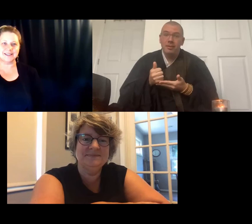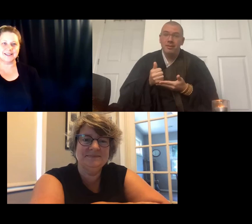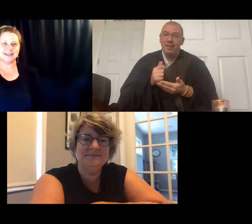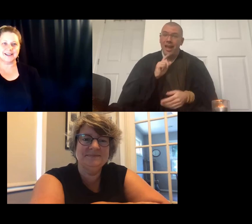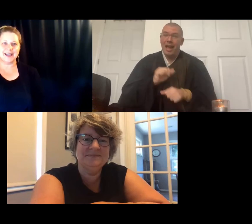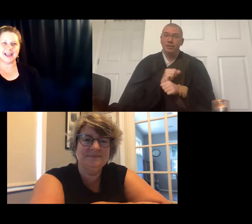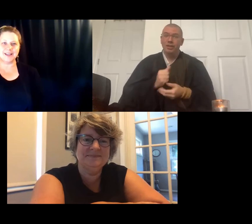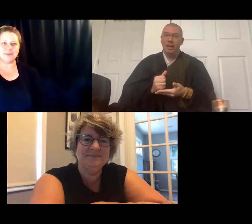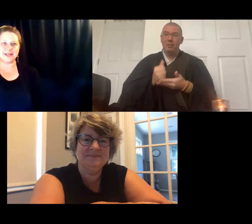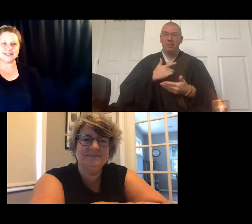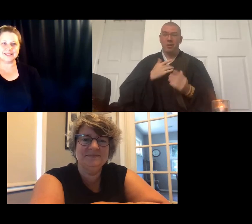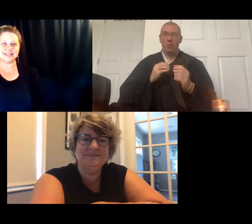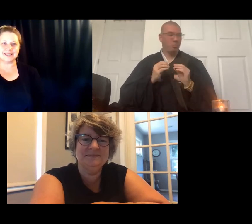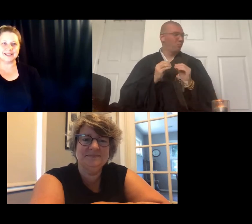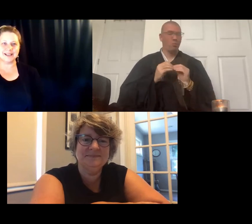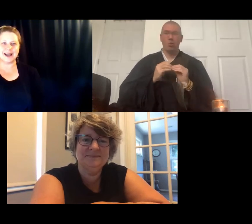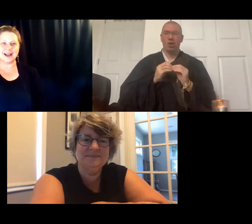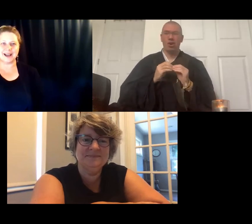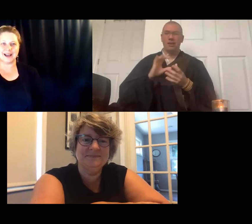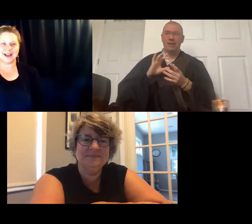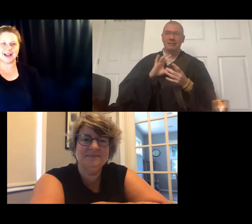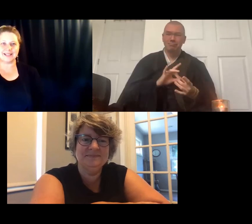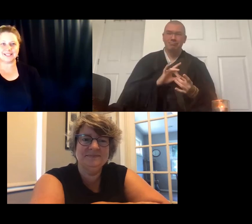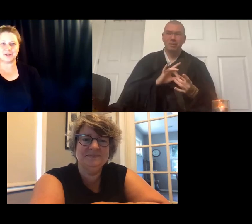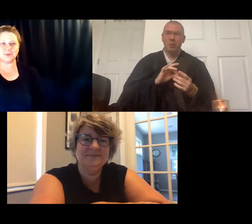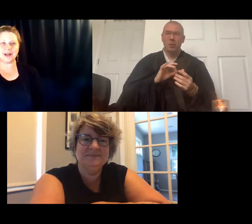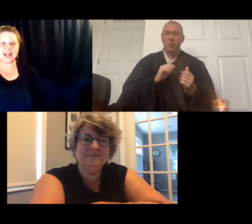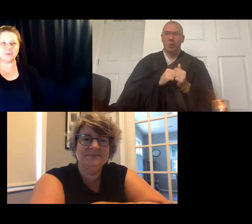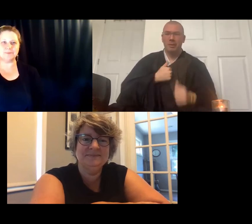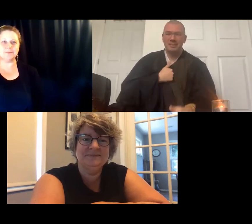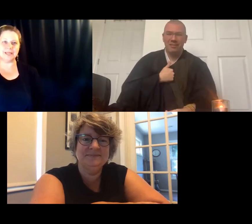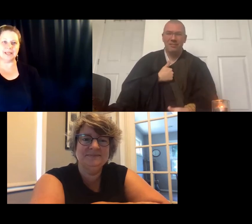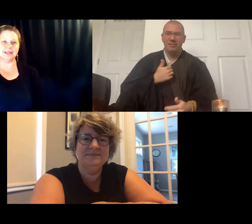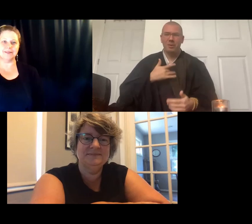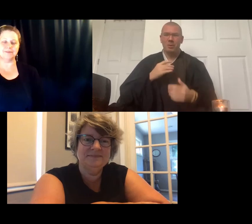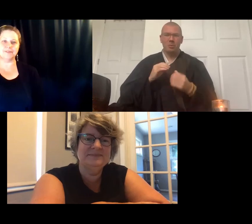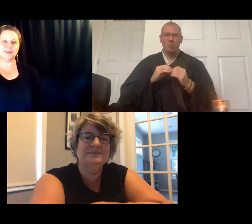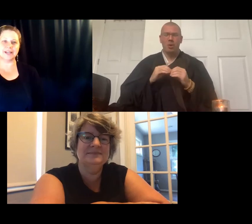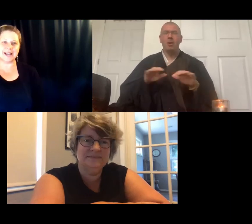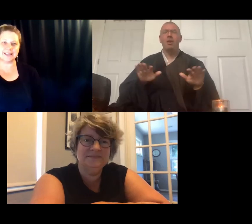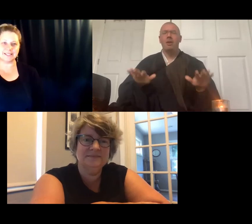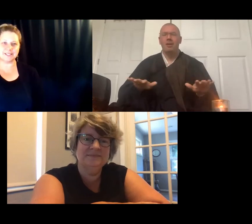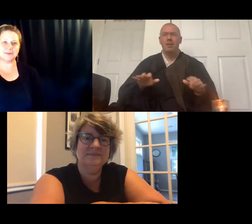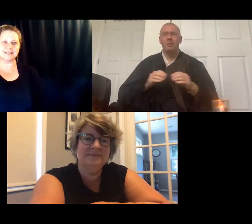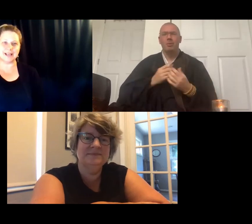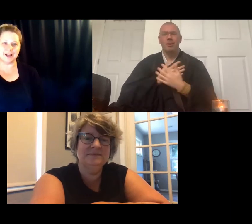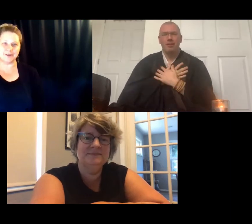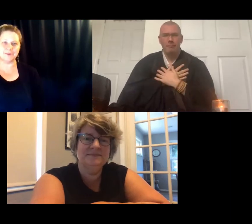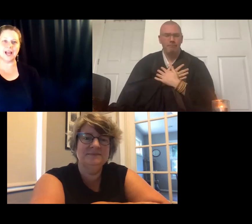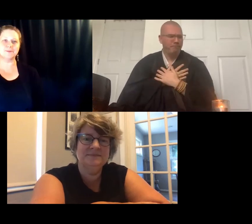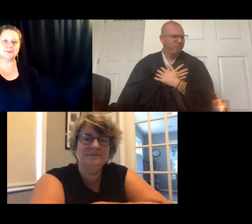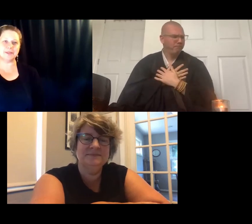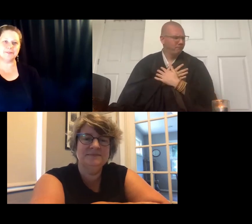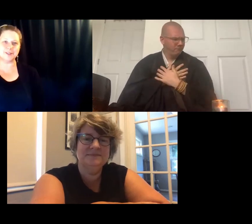positions. And basically, I said, what helps me feel connected to myself?